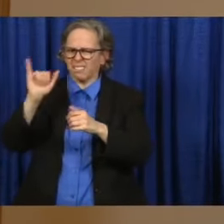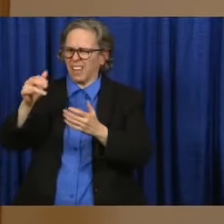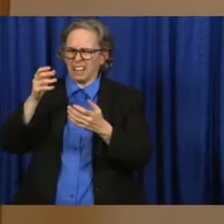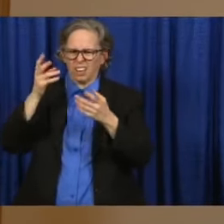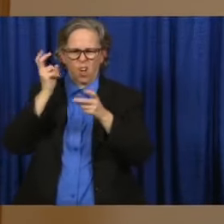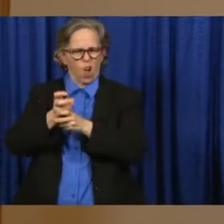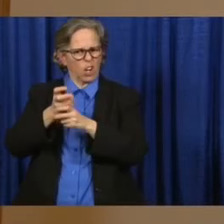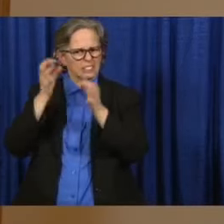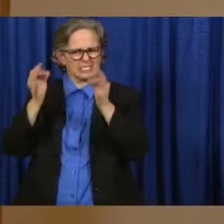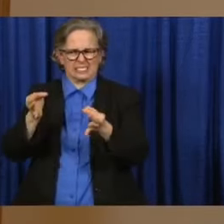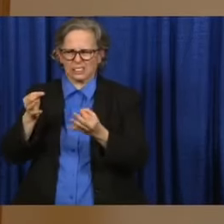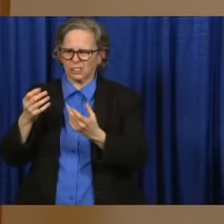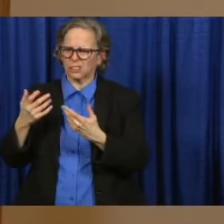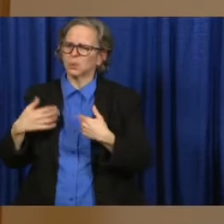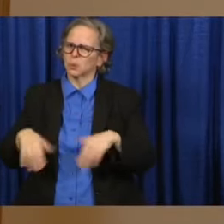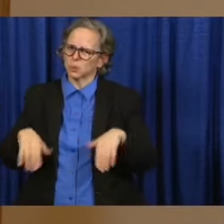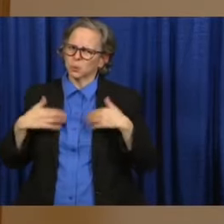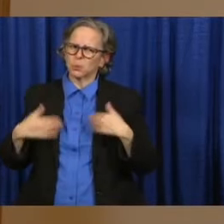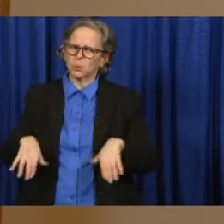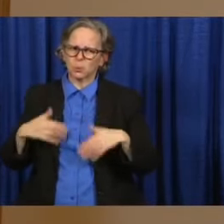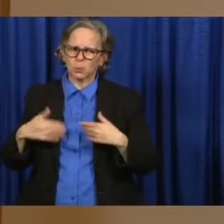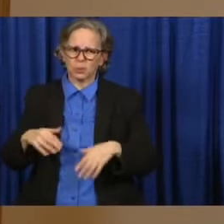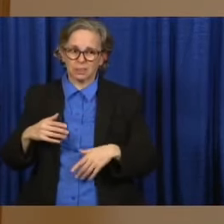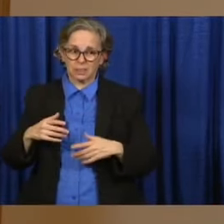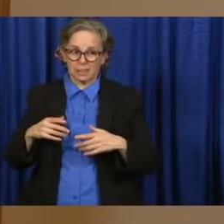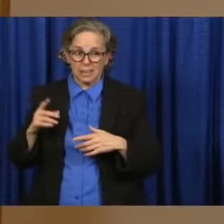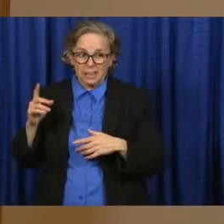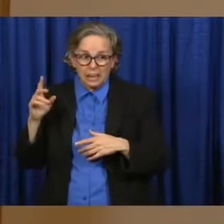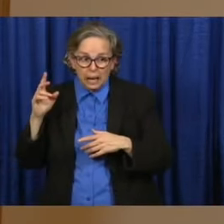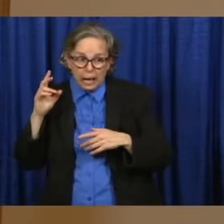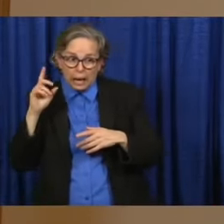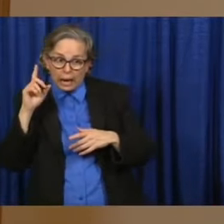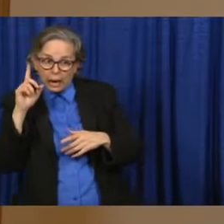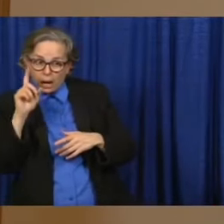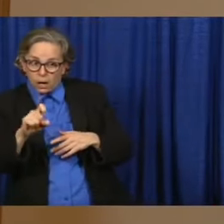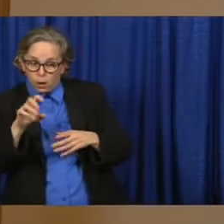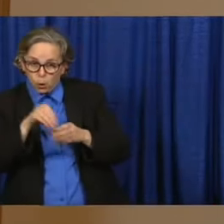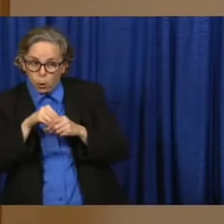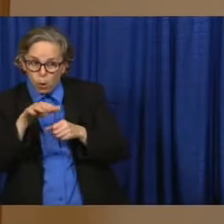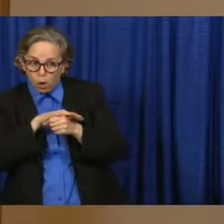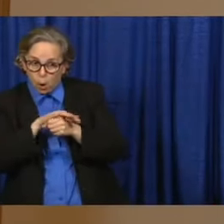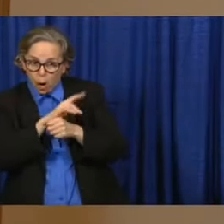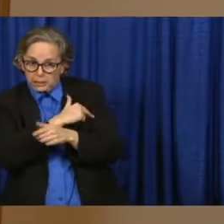part of the regional hospital planning as well? Yes.